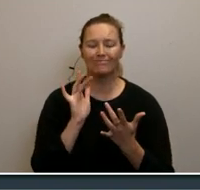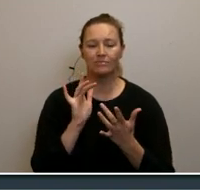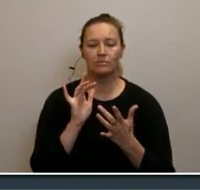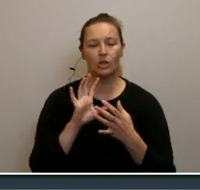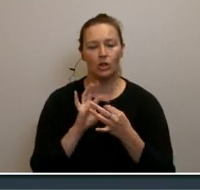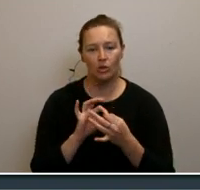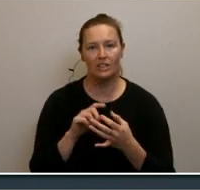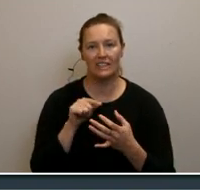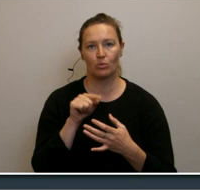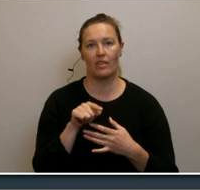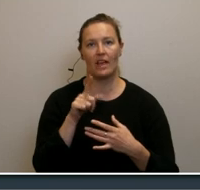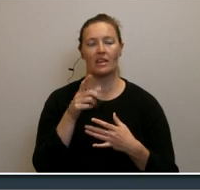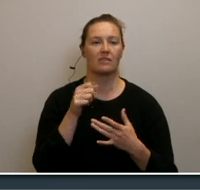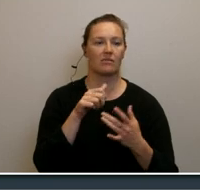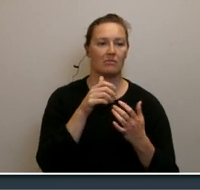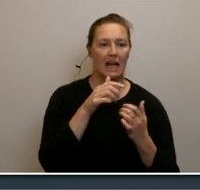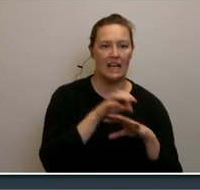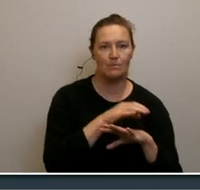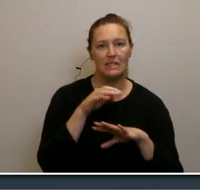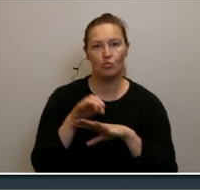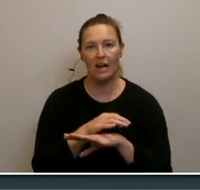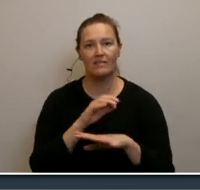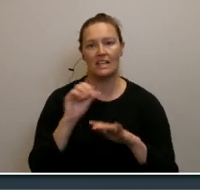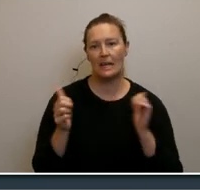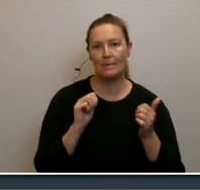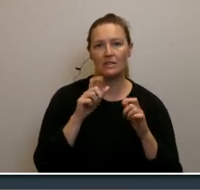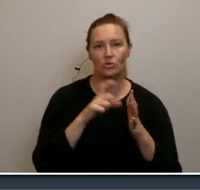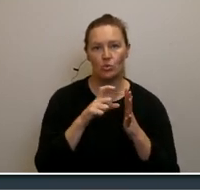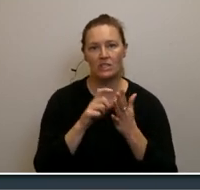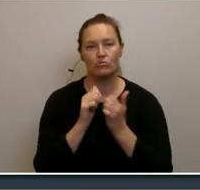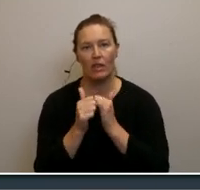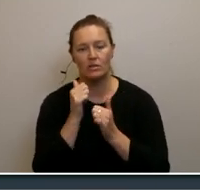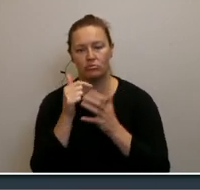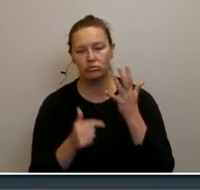wives, sons and daughters, friends, whānau, neighbours and colleagues.